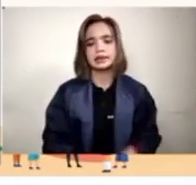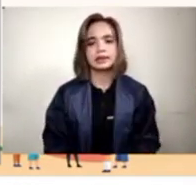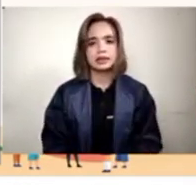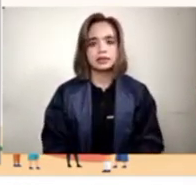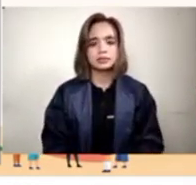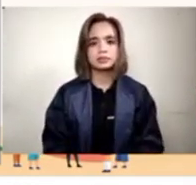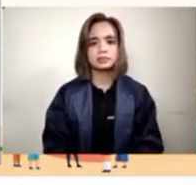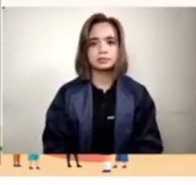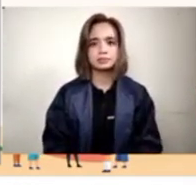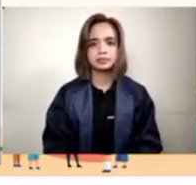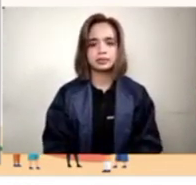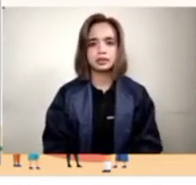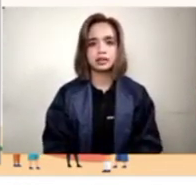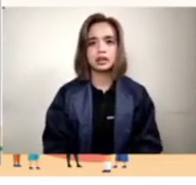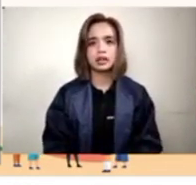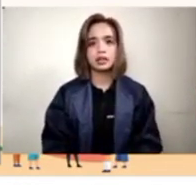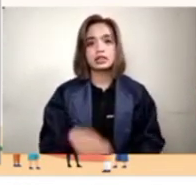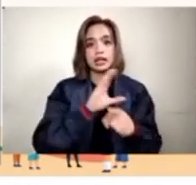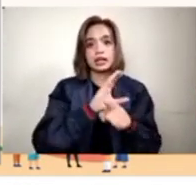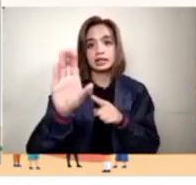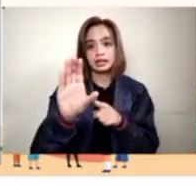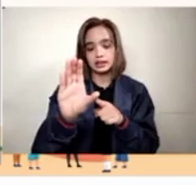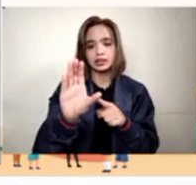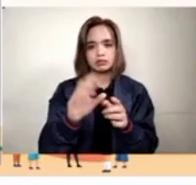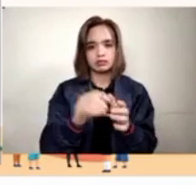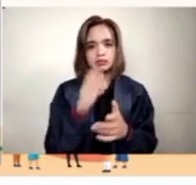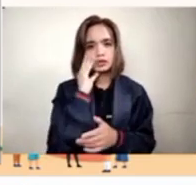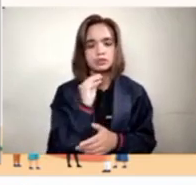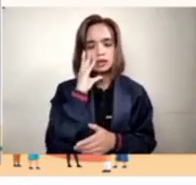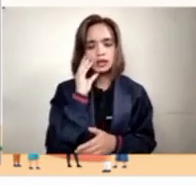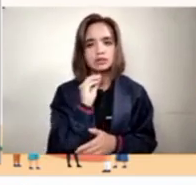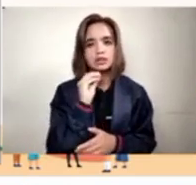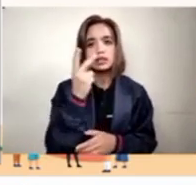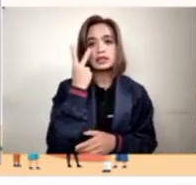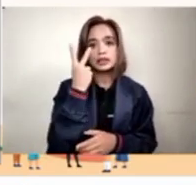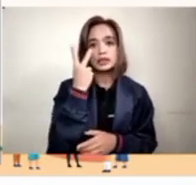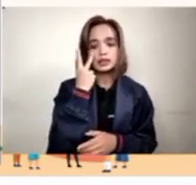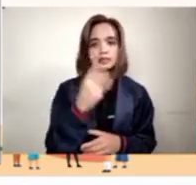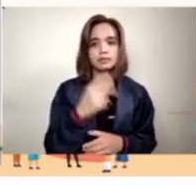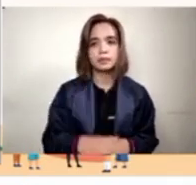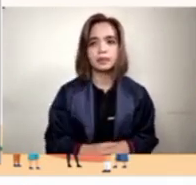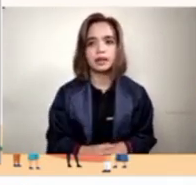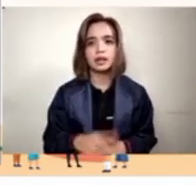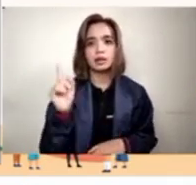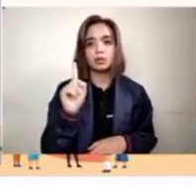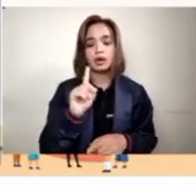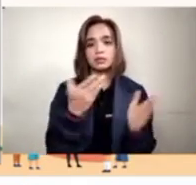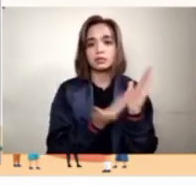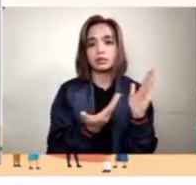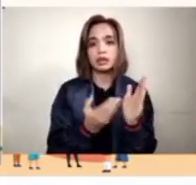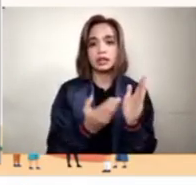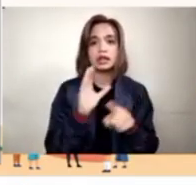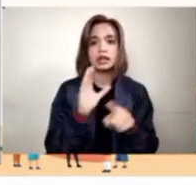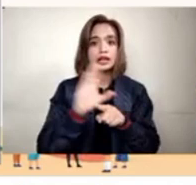with standards. On the choice of career path, take note that at the base of the